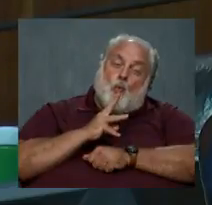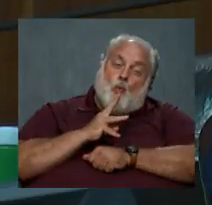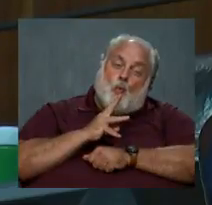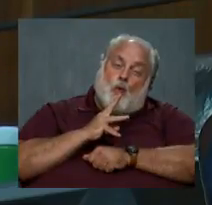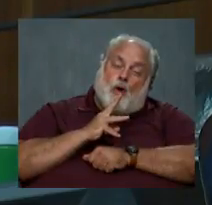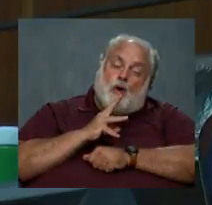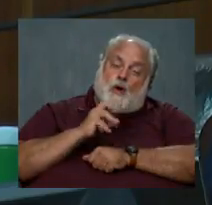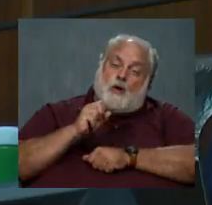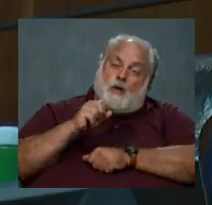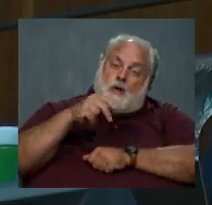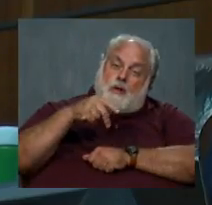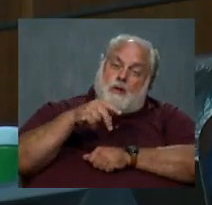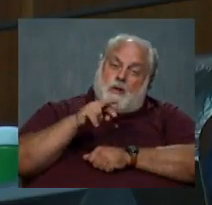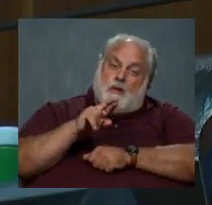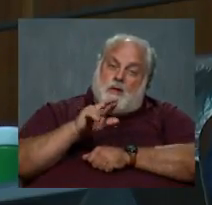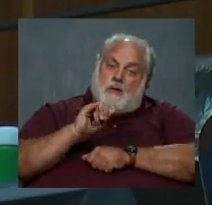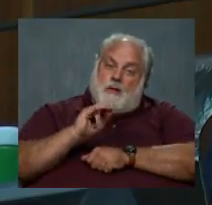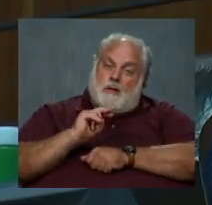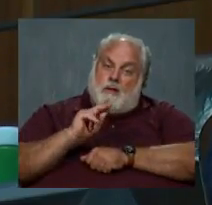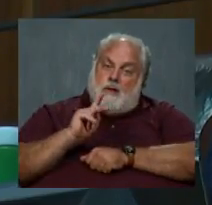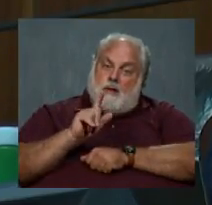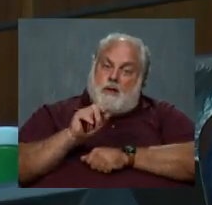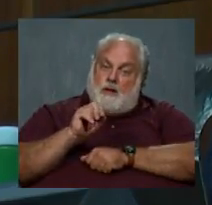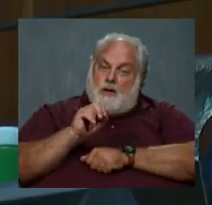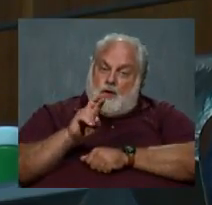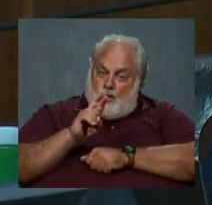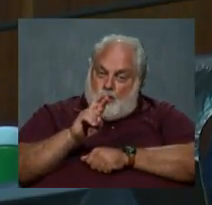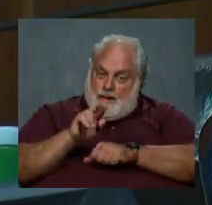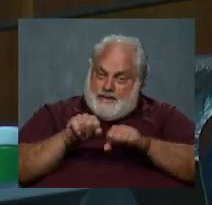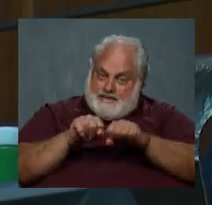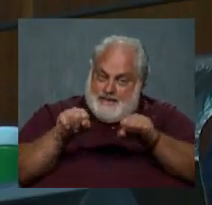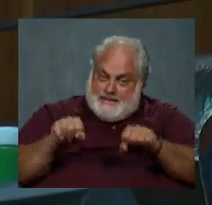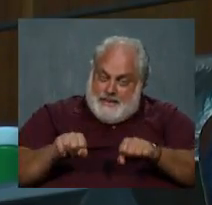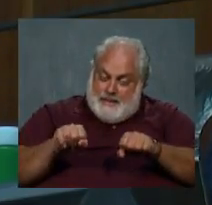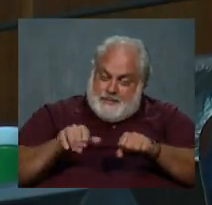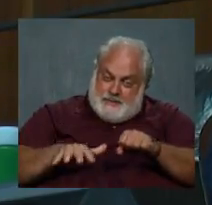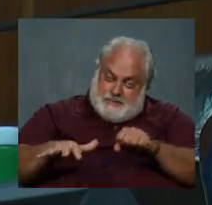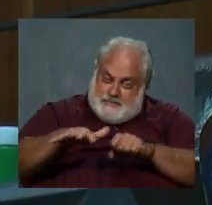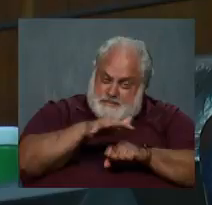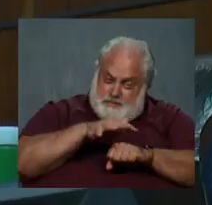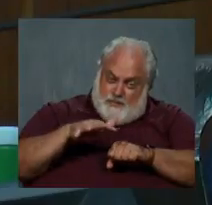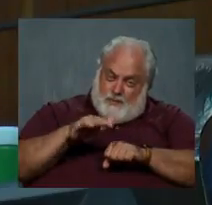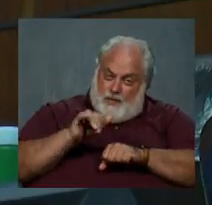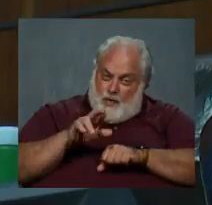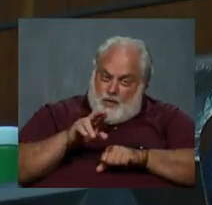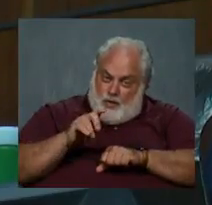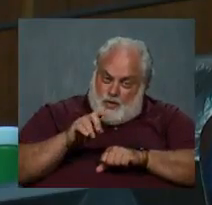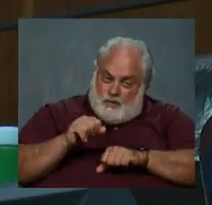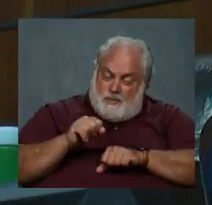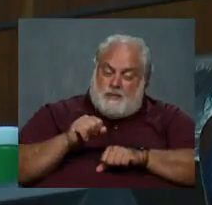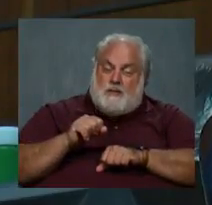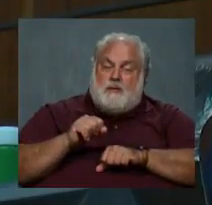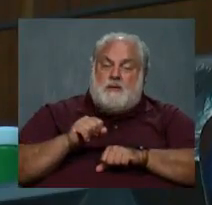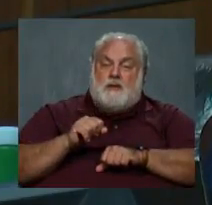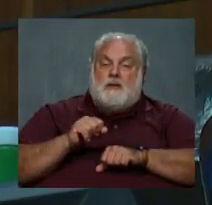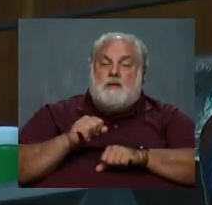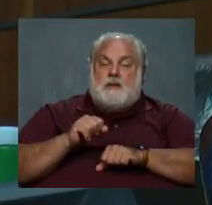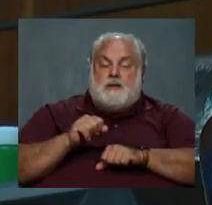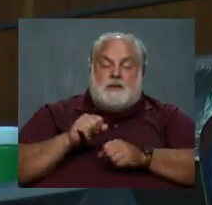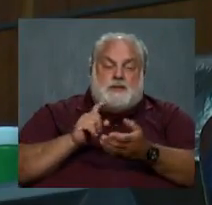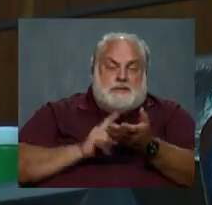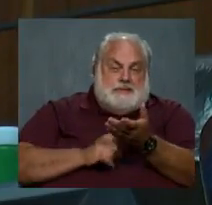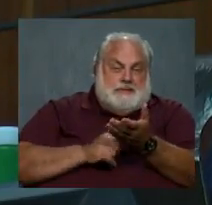it several times. I would be more than happy, and it's not been a big issue this year because we've had a